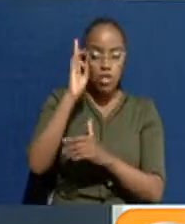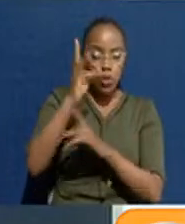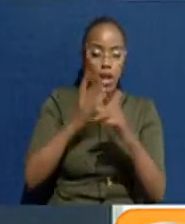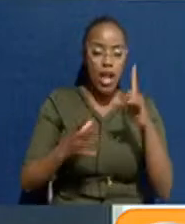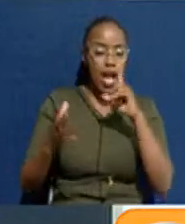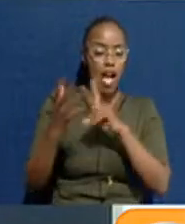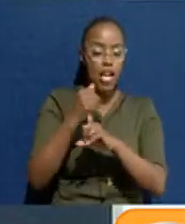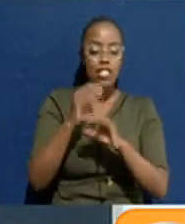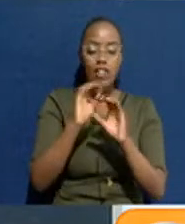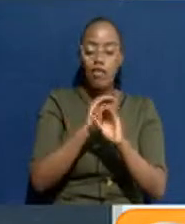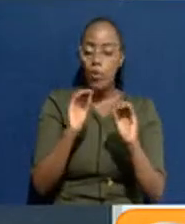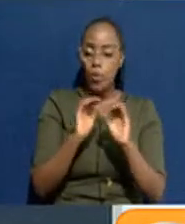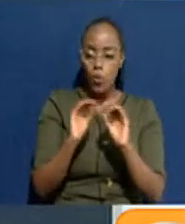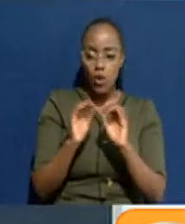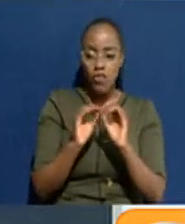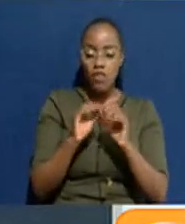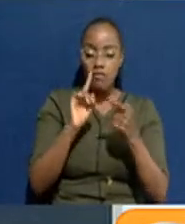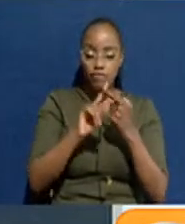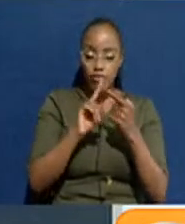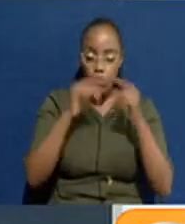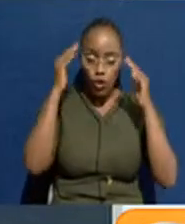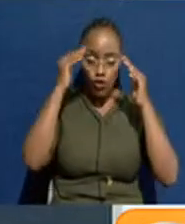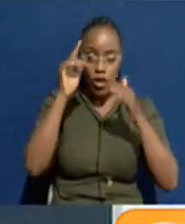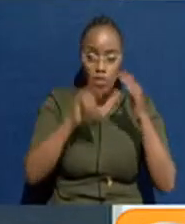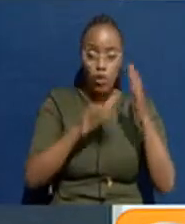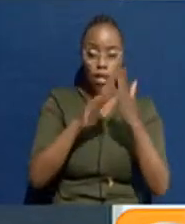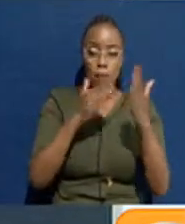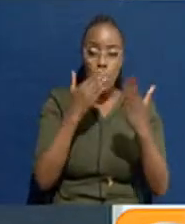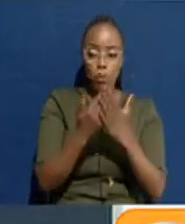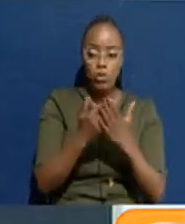achieve anything. We must first focus on the